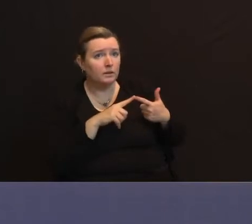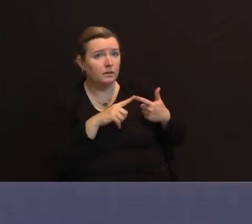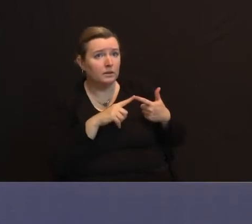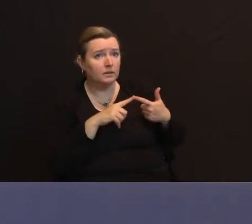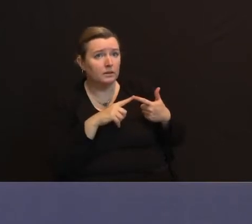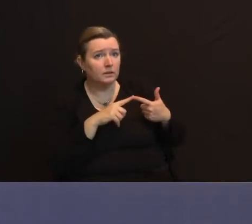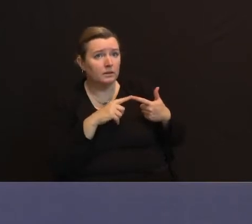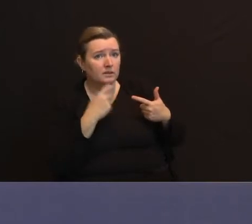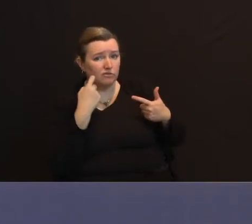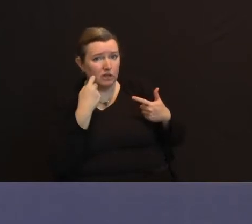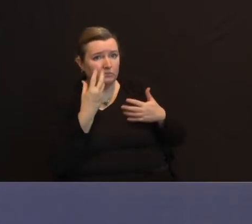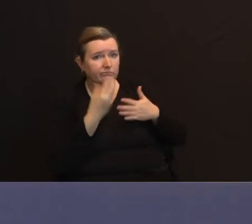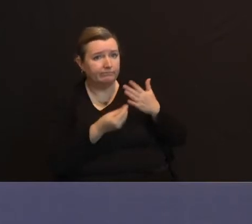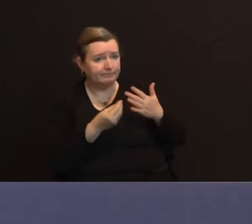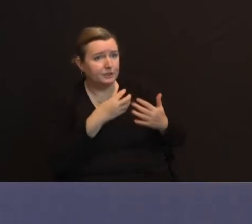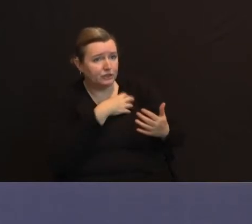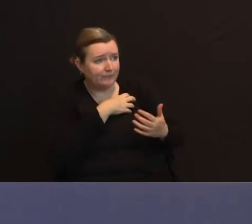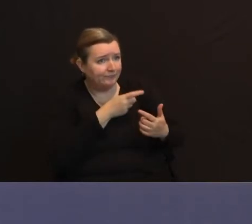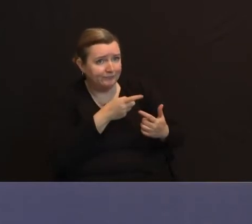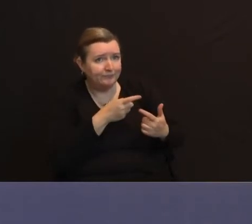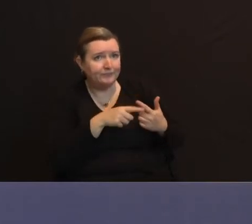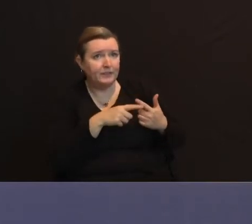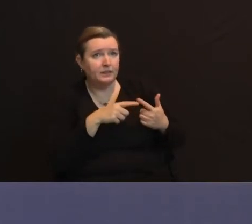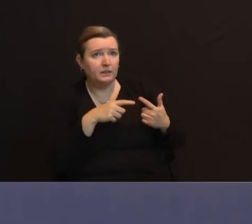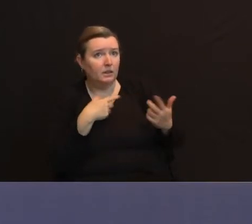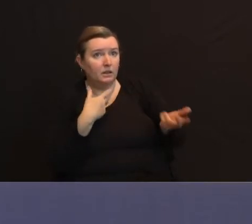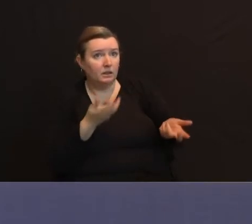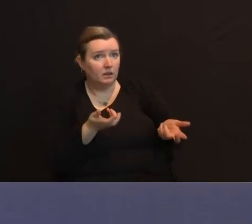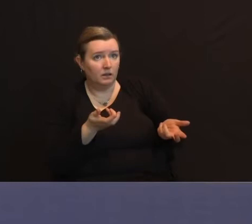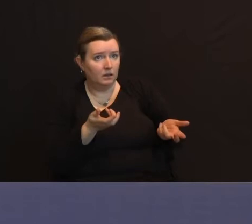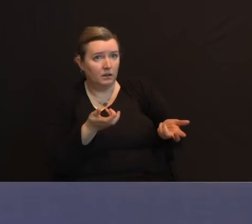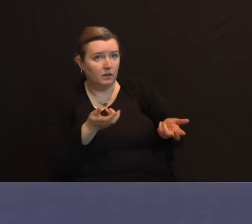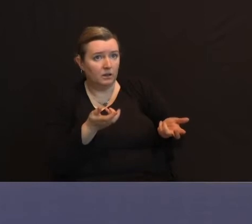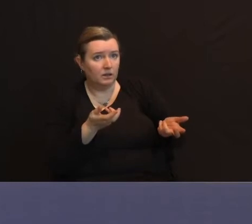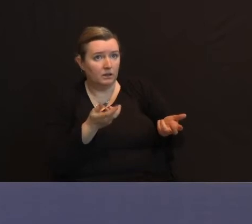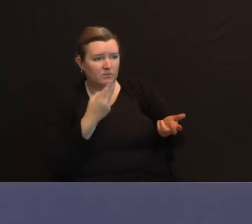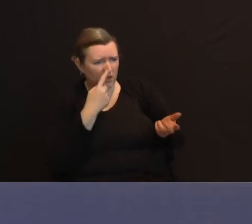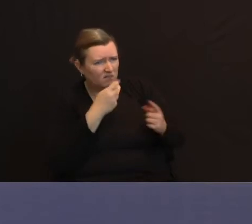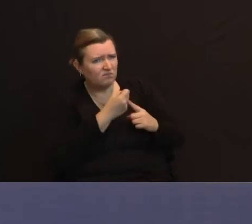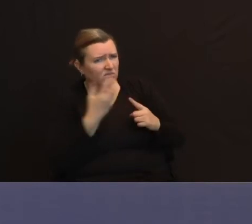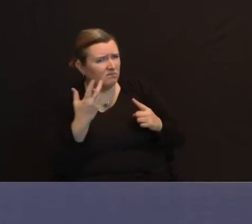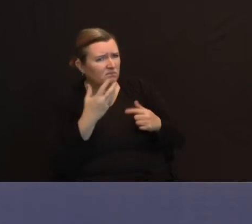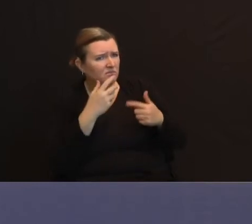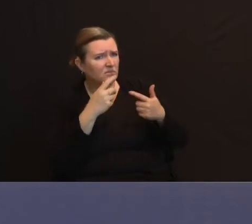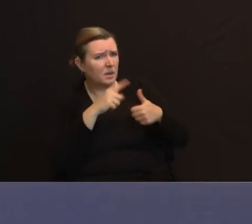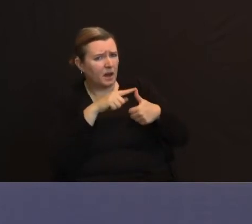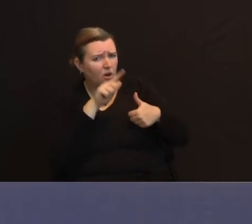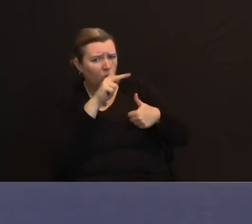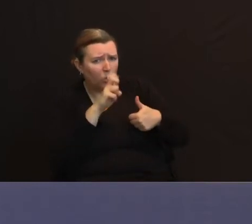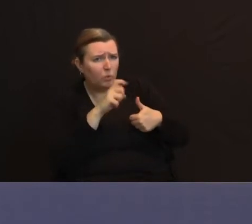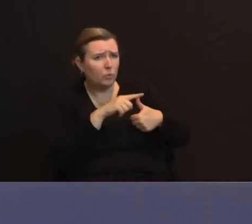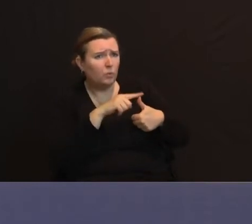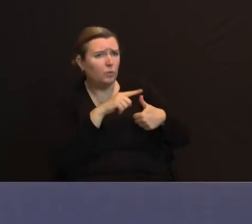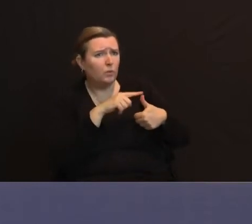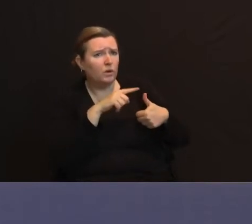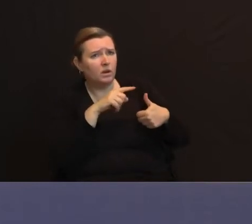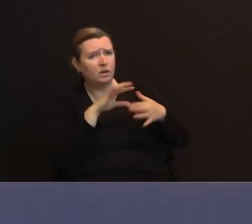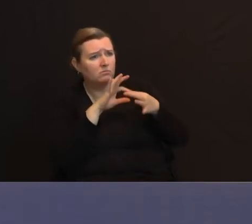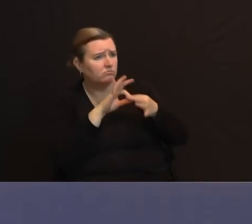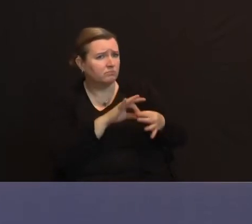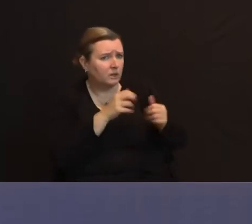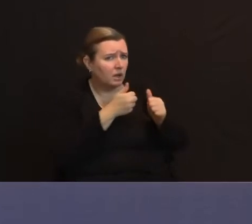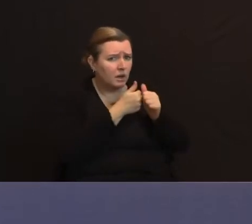to get your thoughts on that young special fellow, and also anything else you got on compliance or other